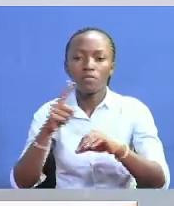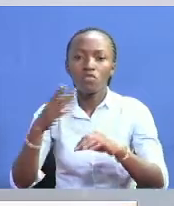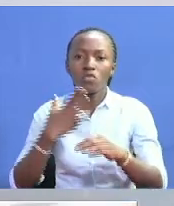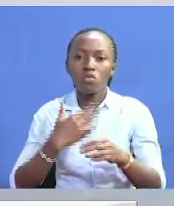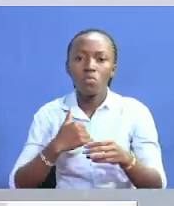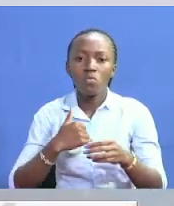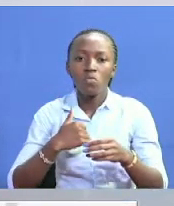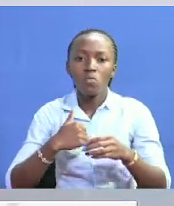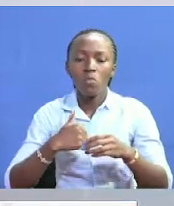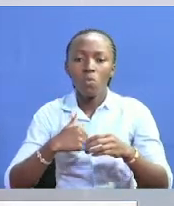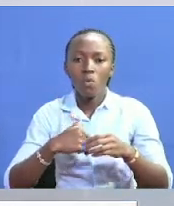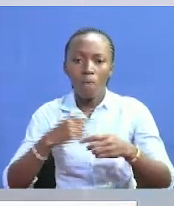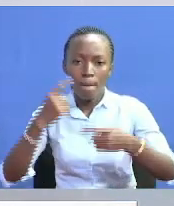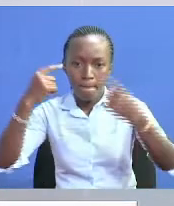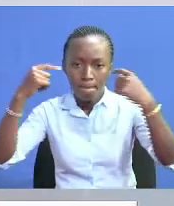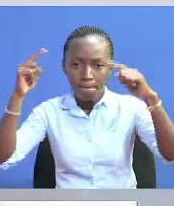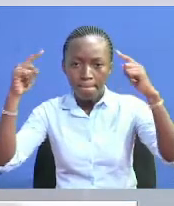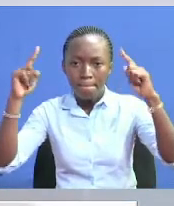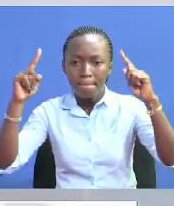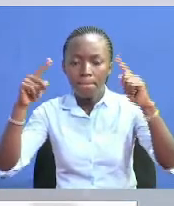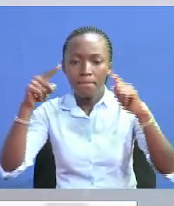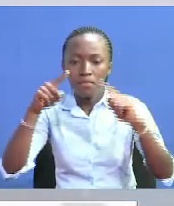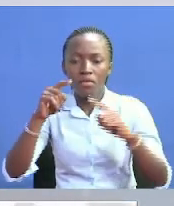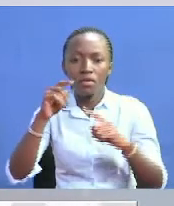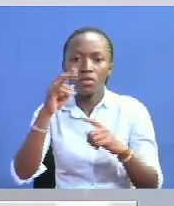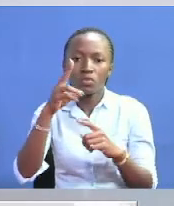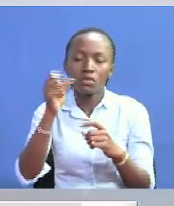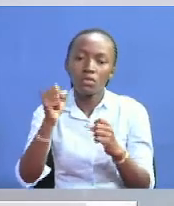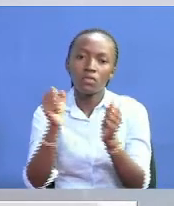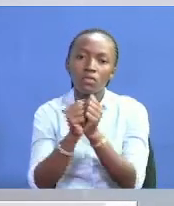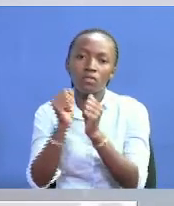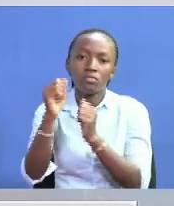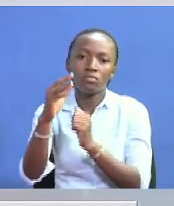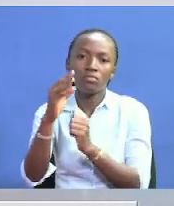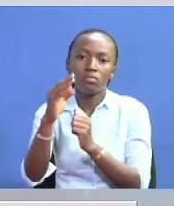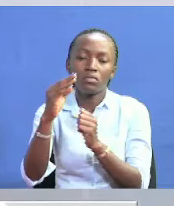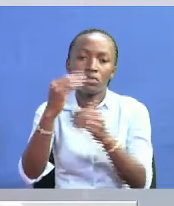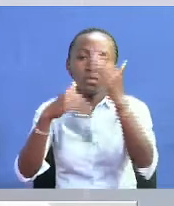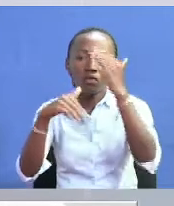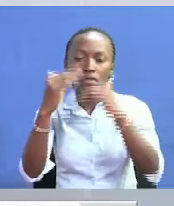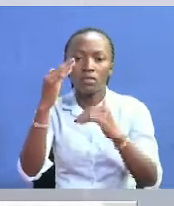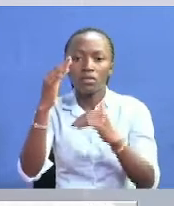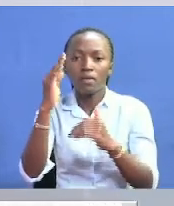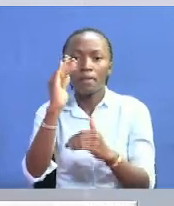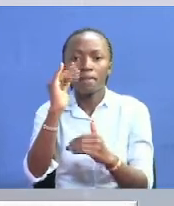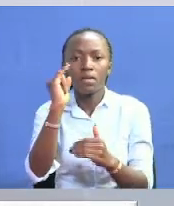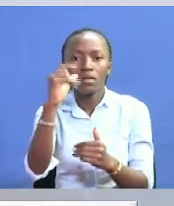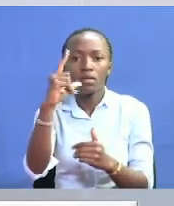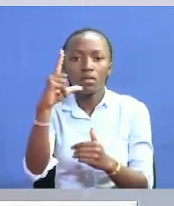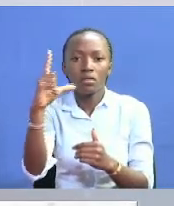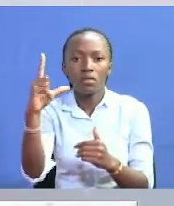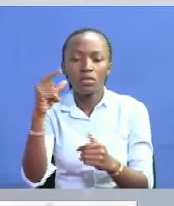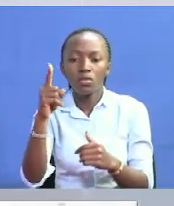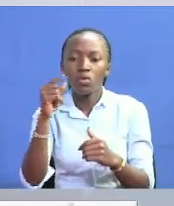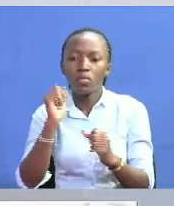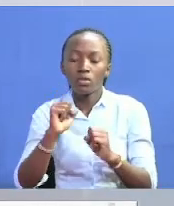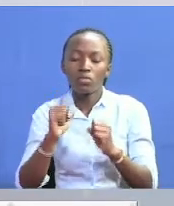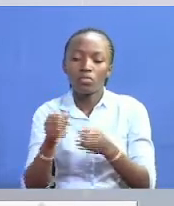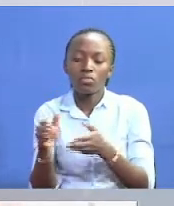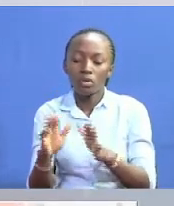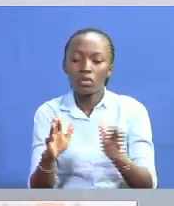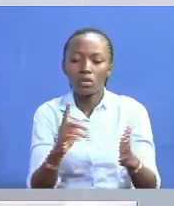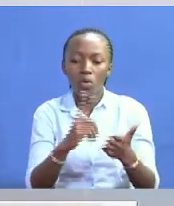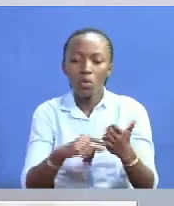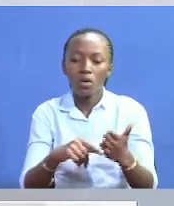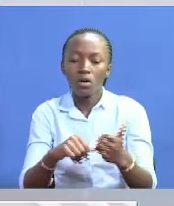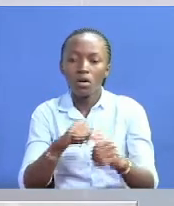of this 2015 University Amendment Bill, what are some of the priorities that you might want student leadership